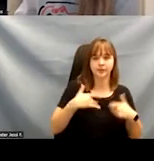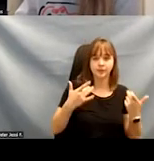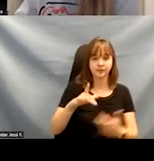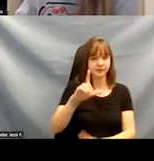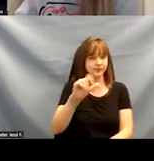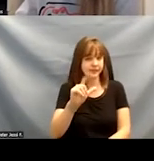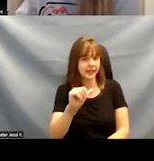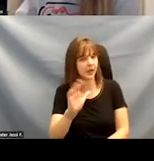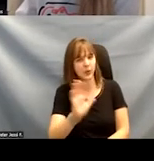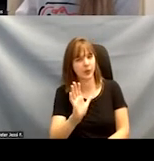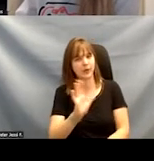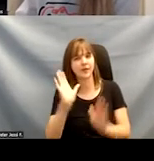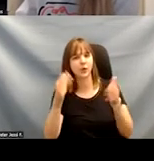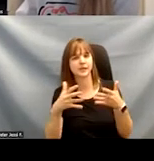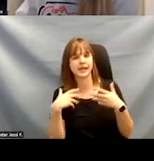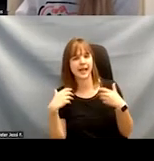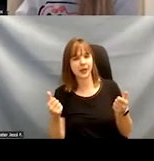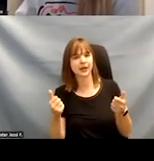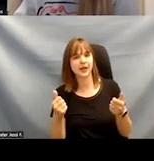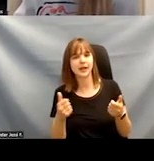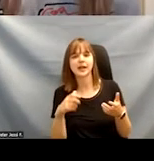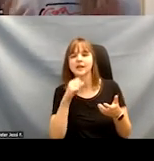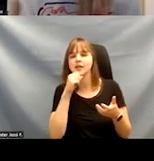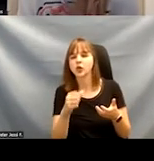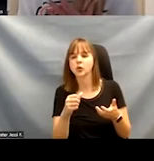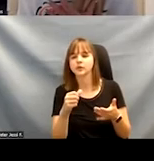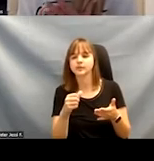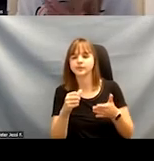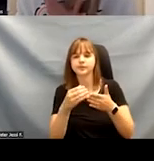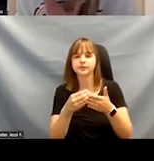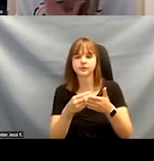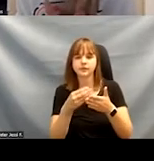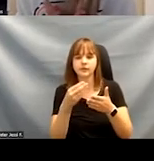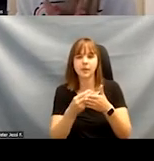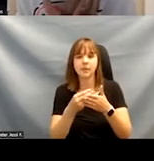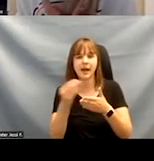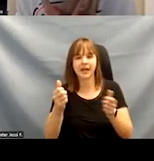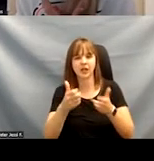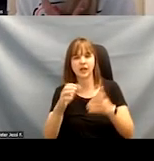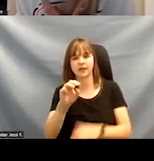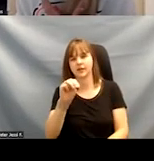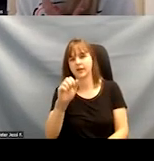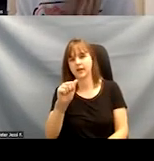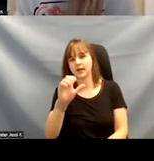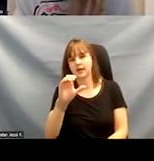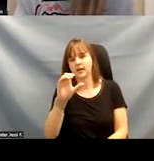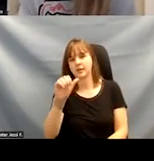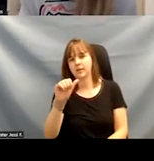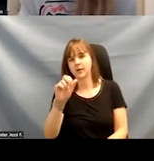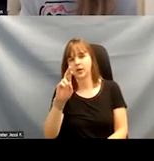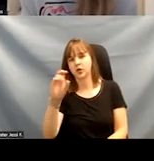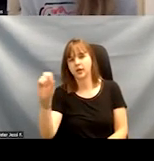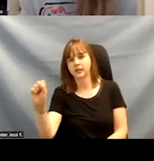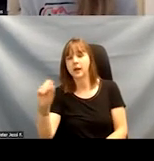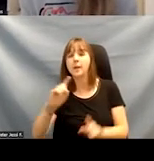health conscious in Los Angeles, and people aren't buying as large quantity of macarons. But a thing that is really lucrative in